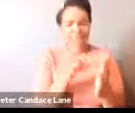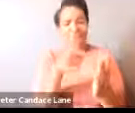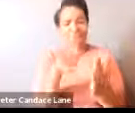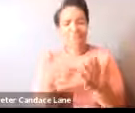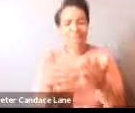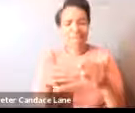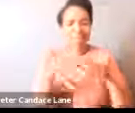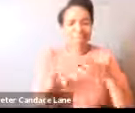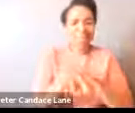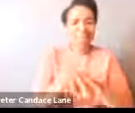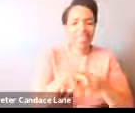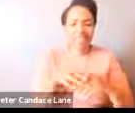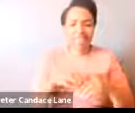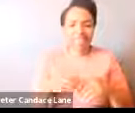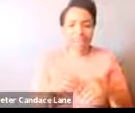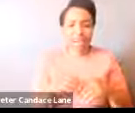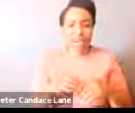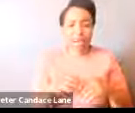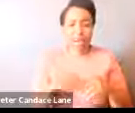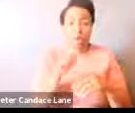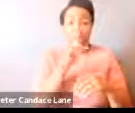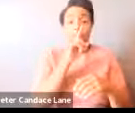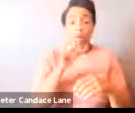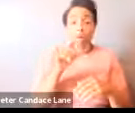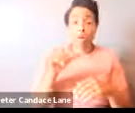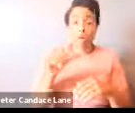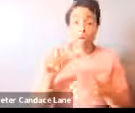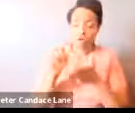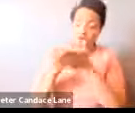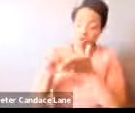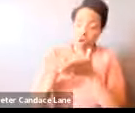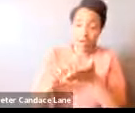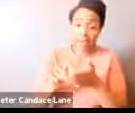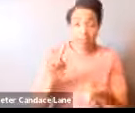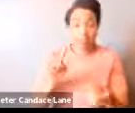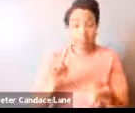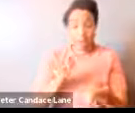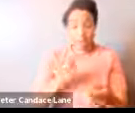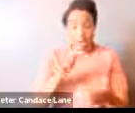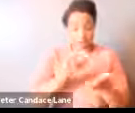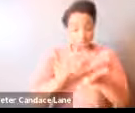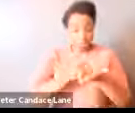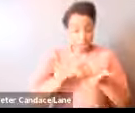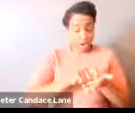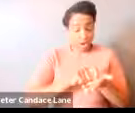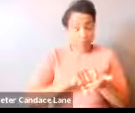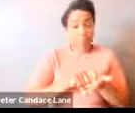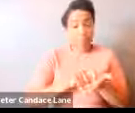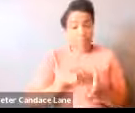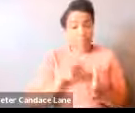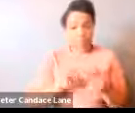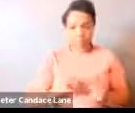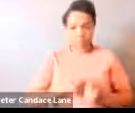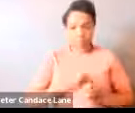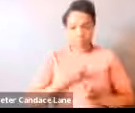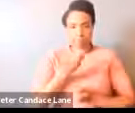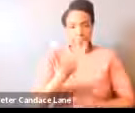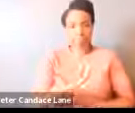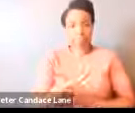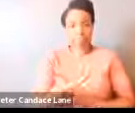one. It happened in my freshman year. From writing to sharing, perhaps it will be easy. It happened in my freshman year